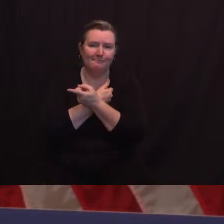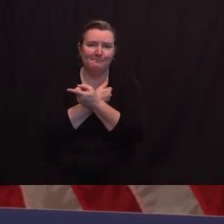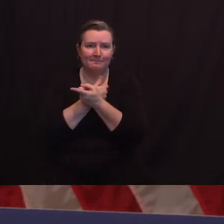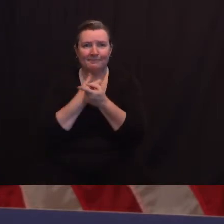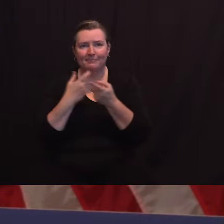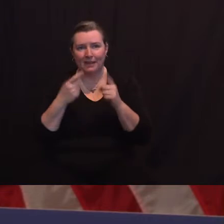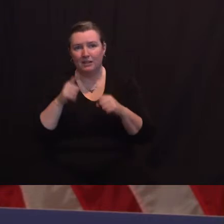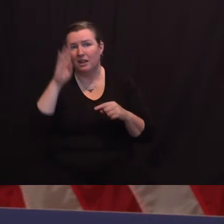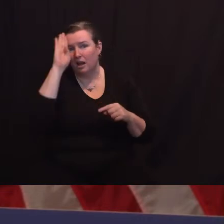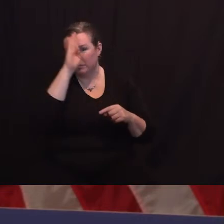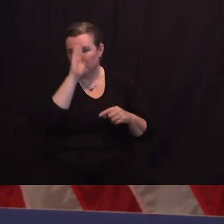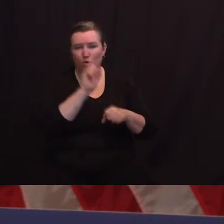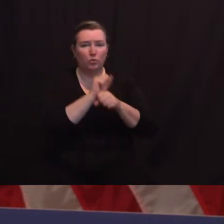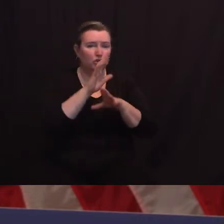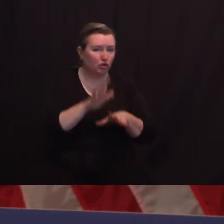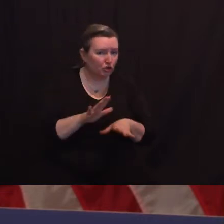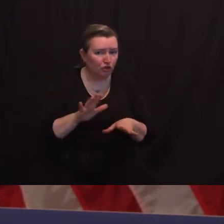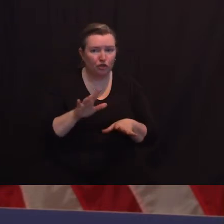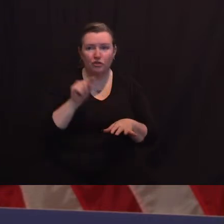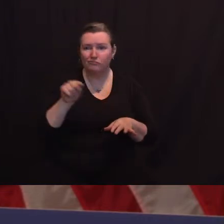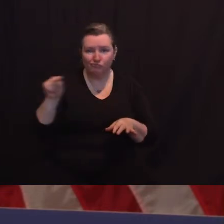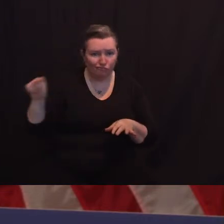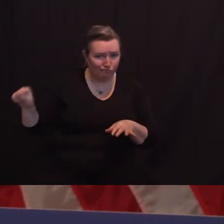got vaccinated as well.